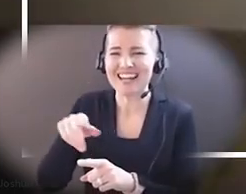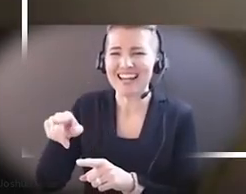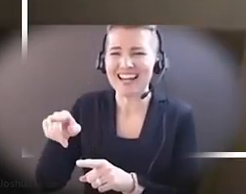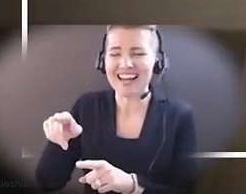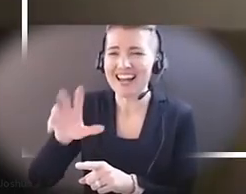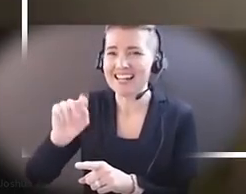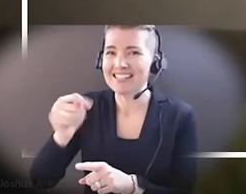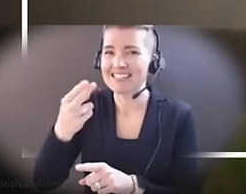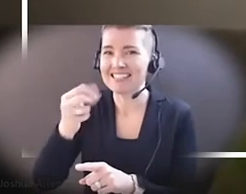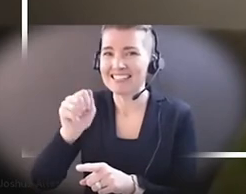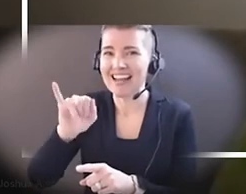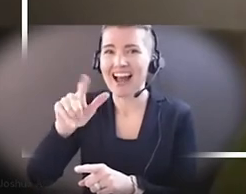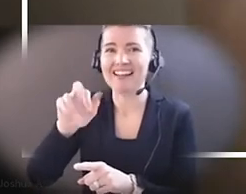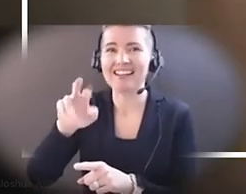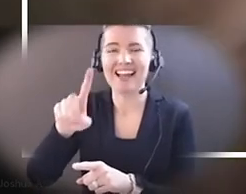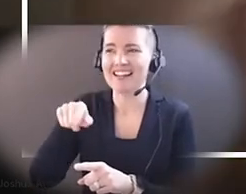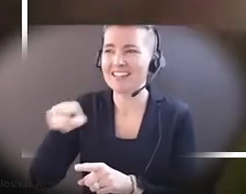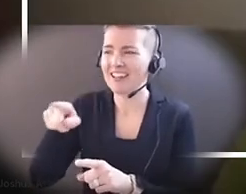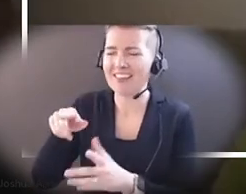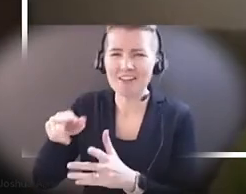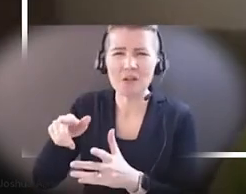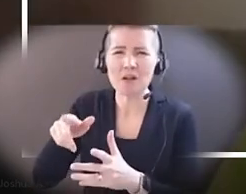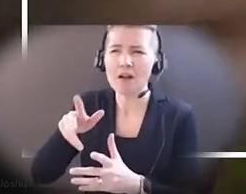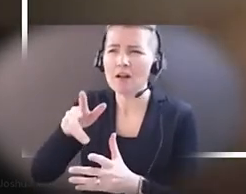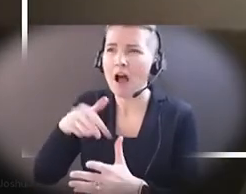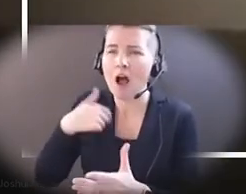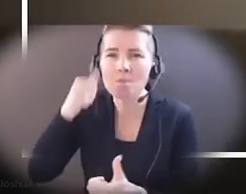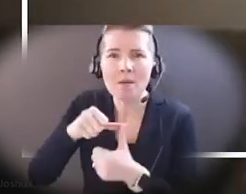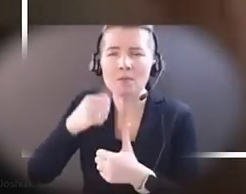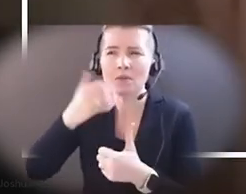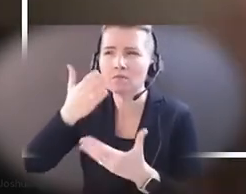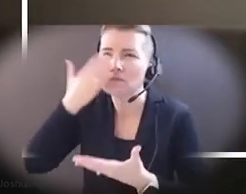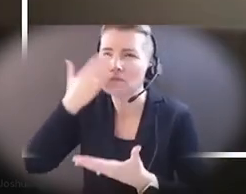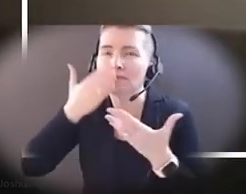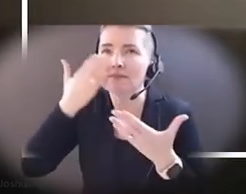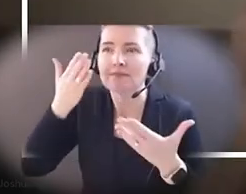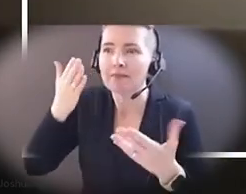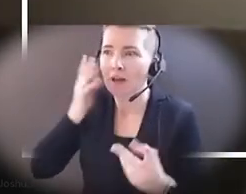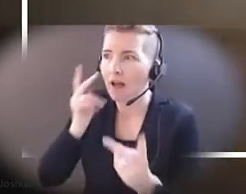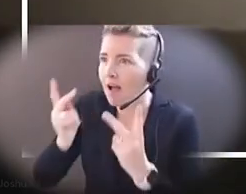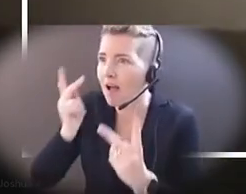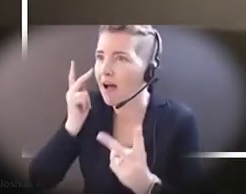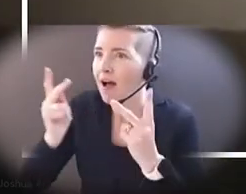in Thailand, you know, just going over there, I mean, the sights and the smells and, you know,